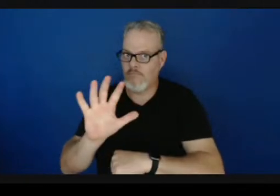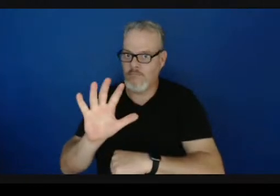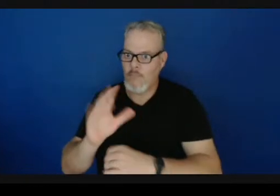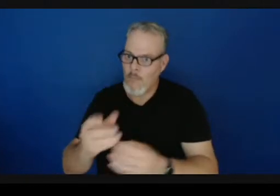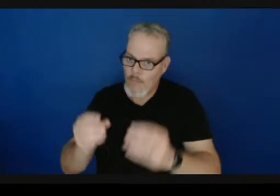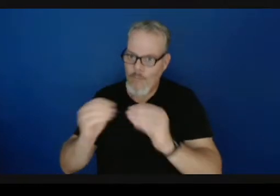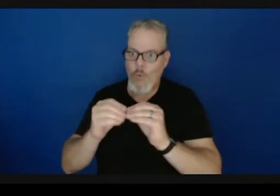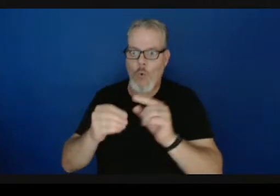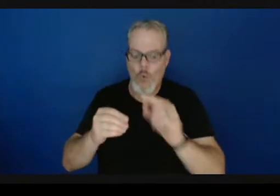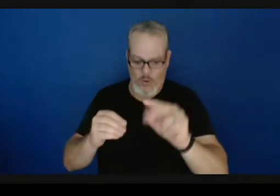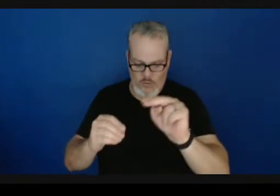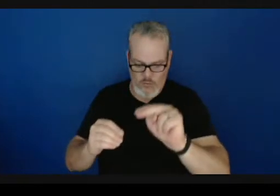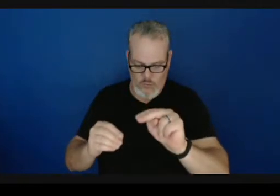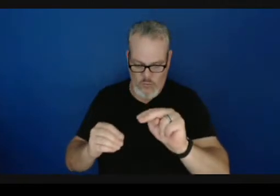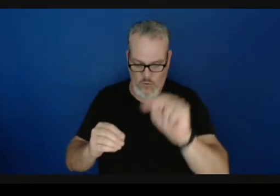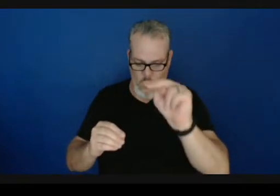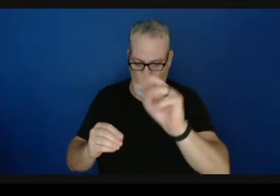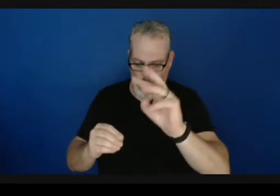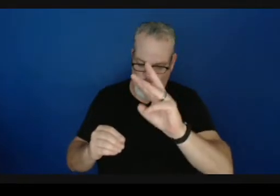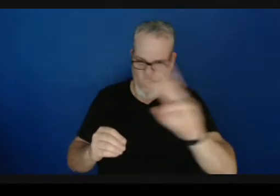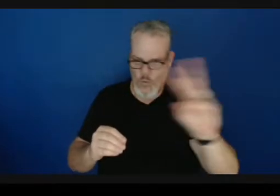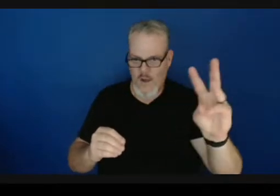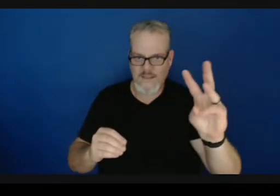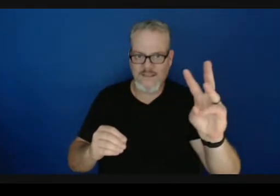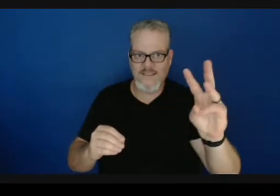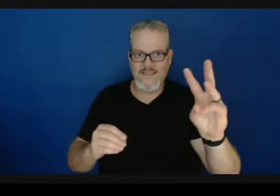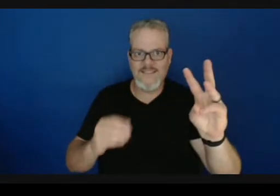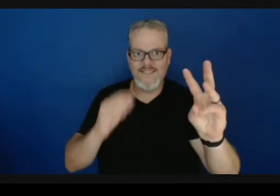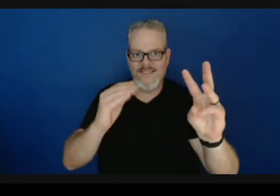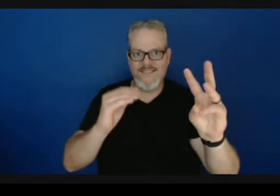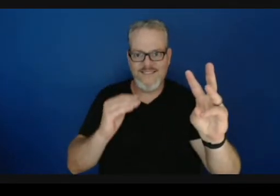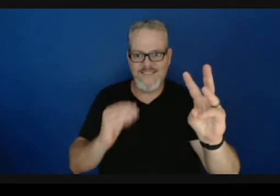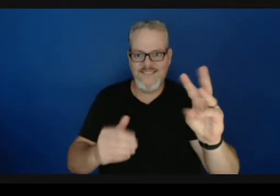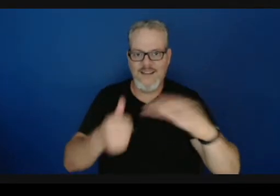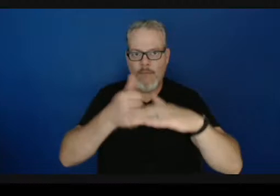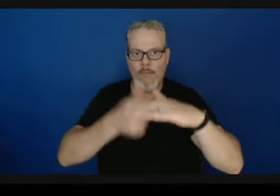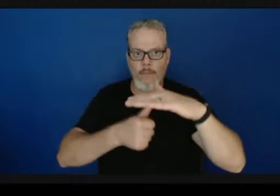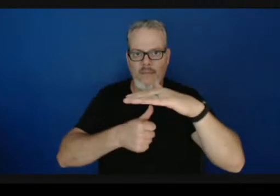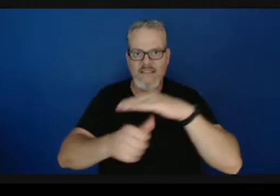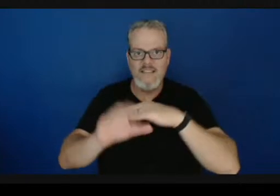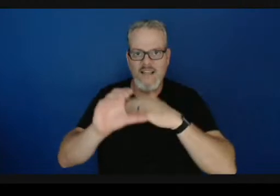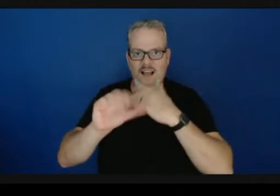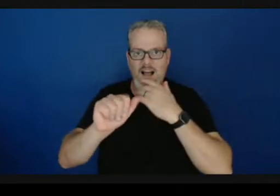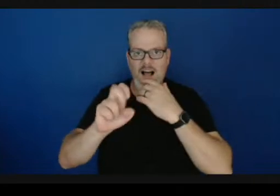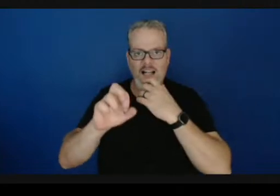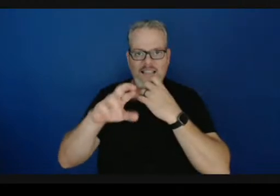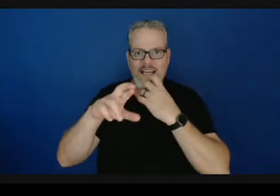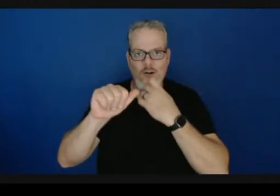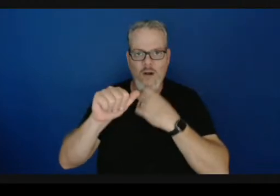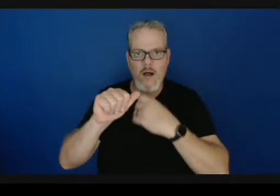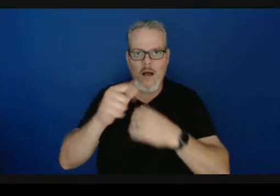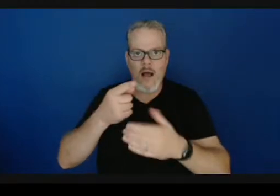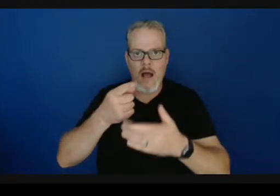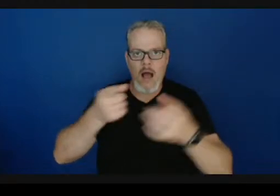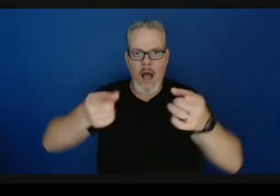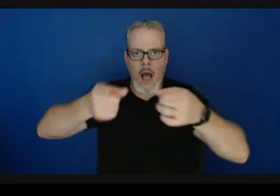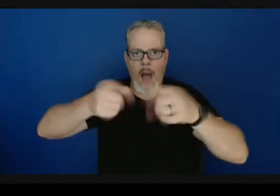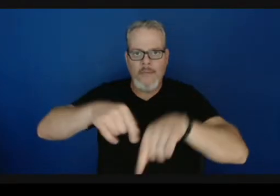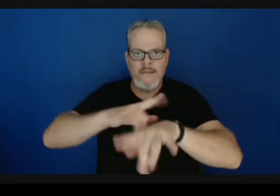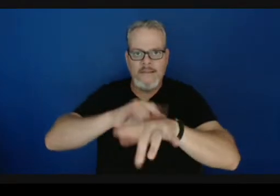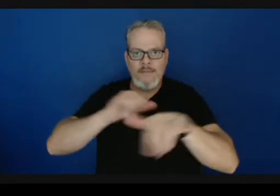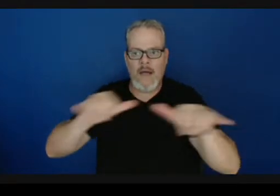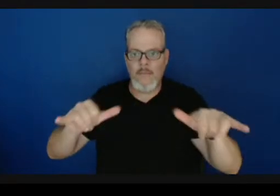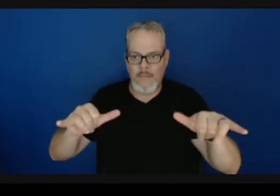quadrant and the beneath caldera quadrant happening at the same time. We've now learned this is something that